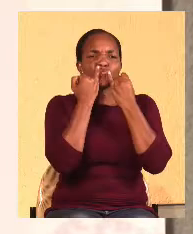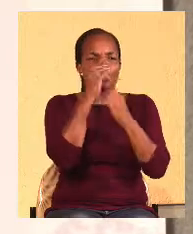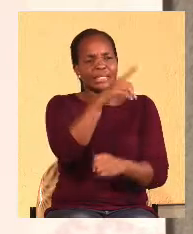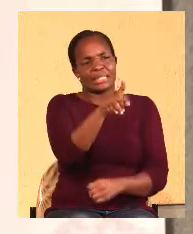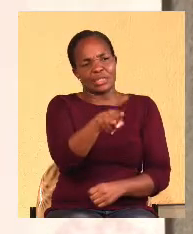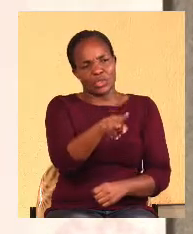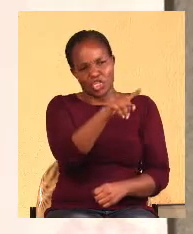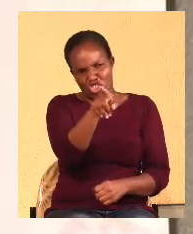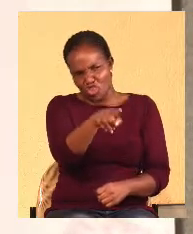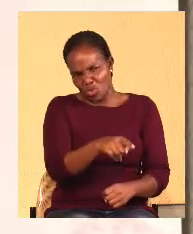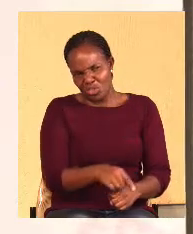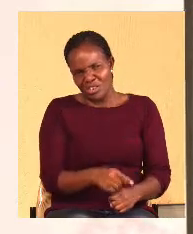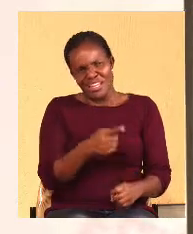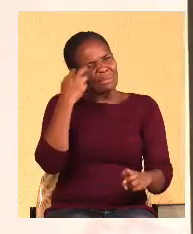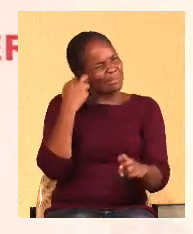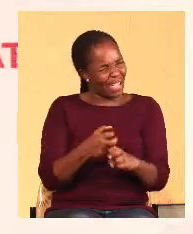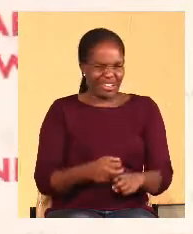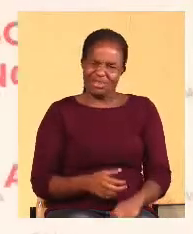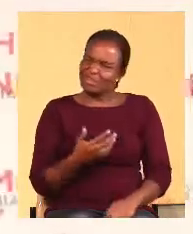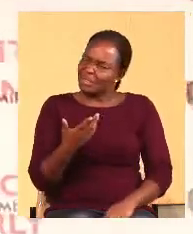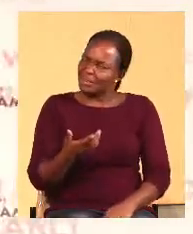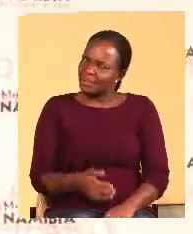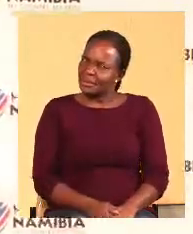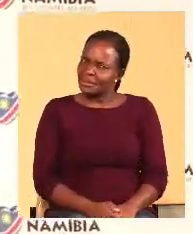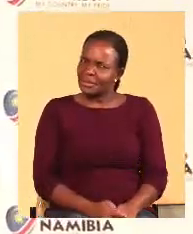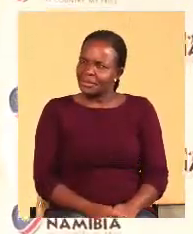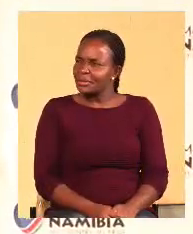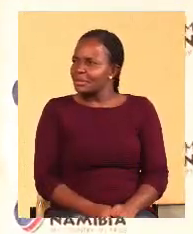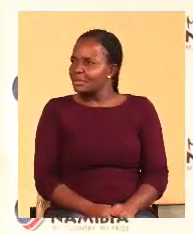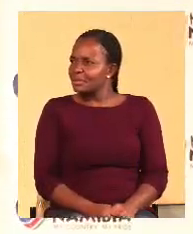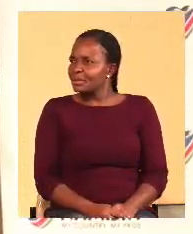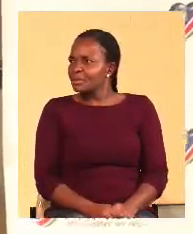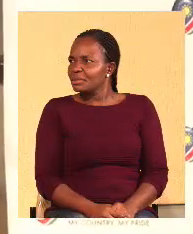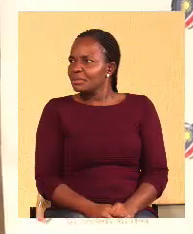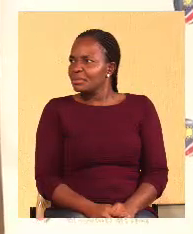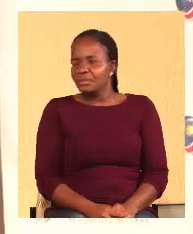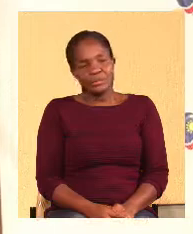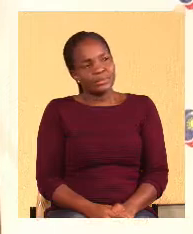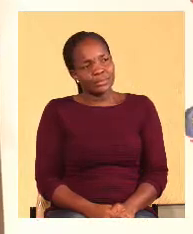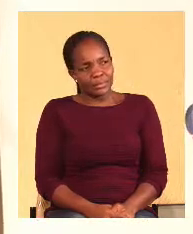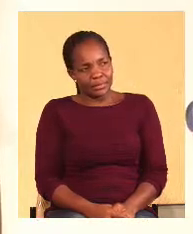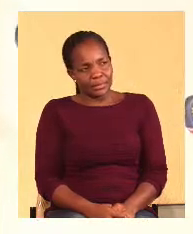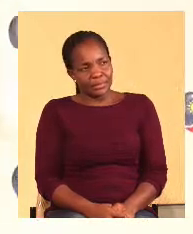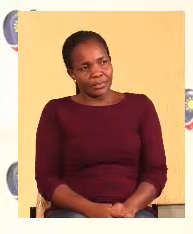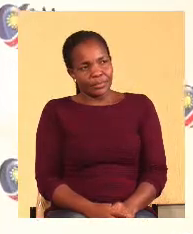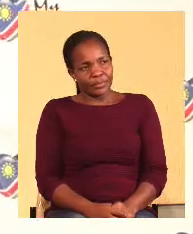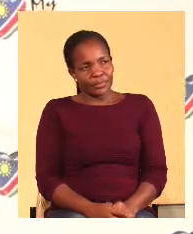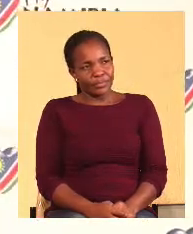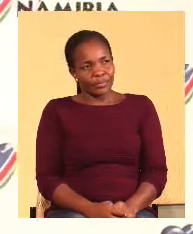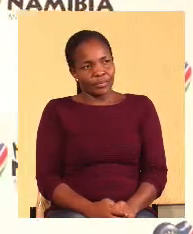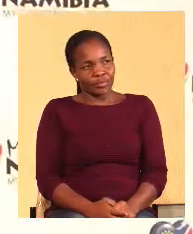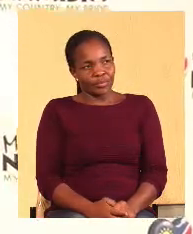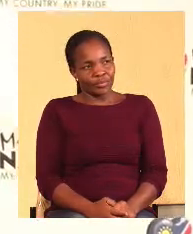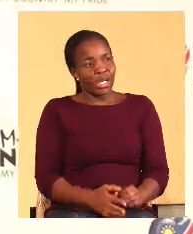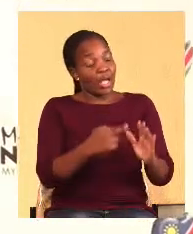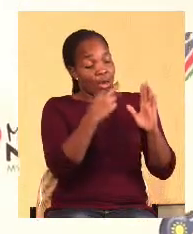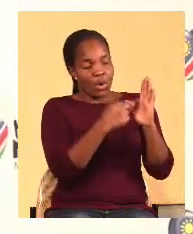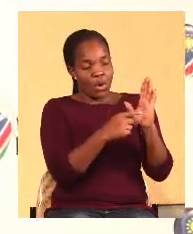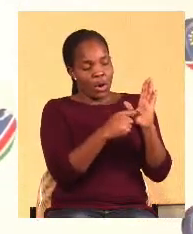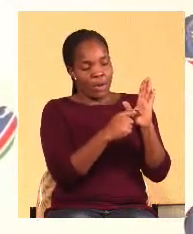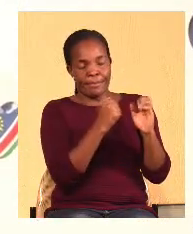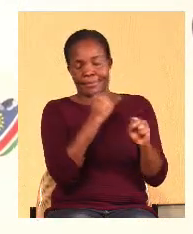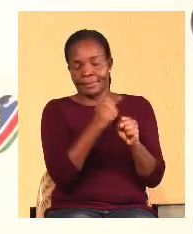not prove difficult? Well, as it was said earlier by my colleague, that the law of evidence has not changed.